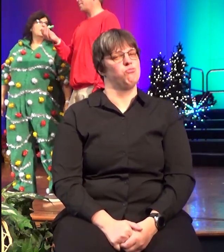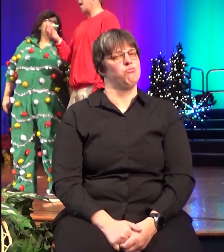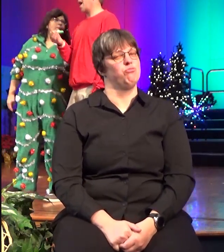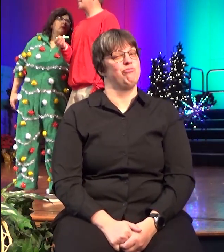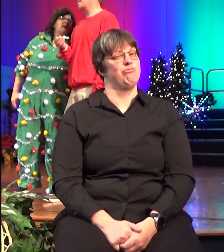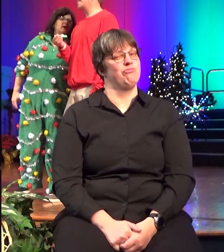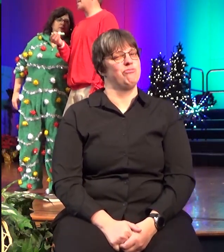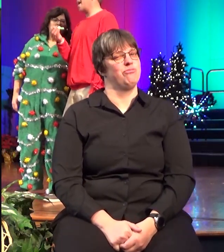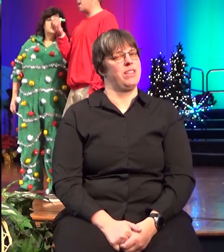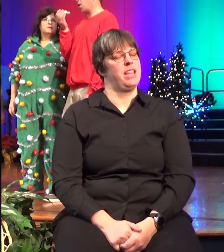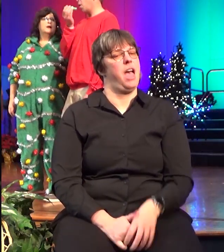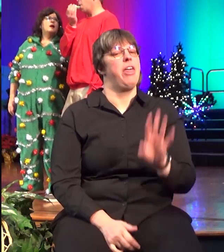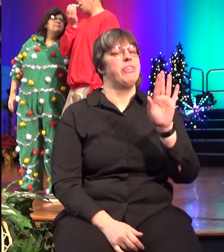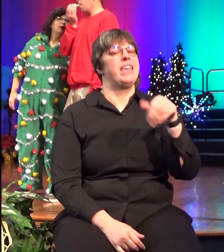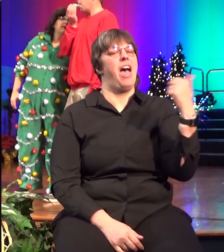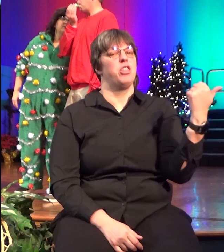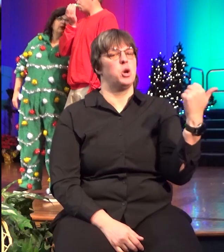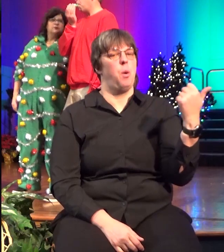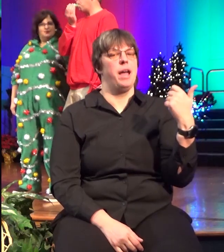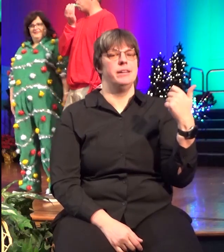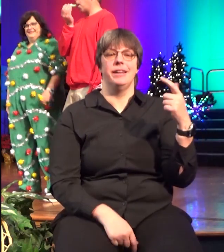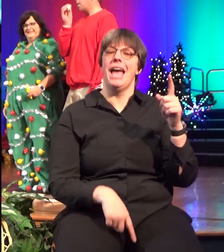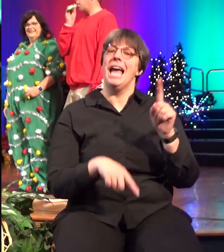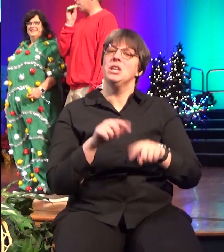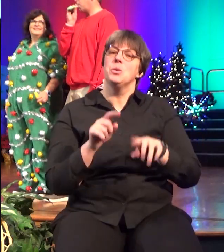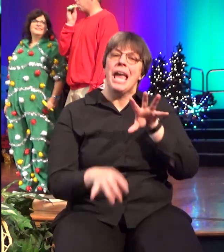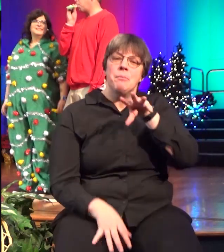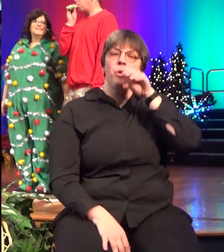The other end. Inhale.